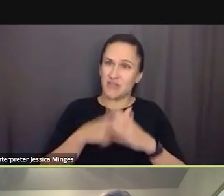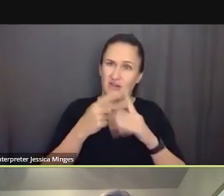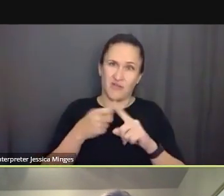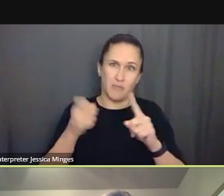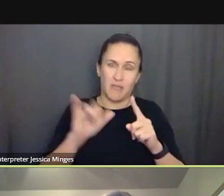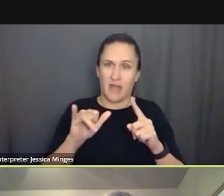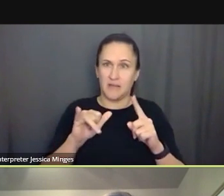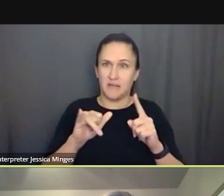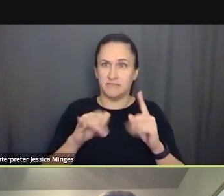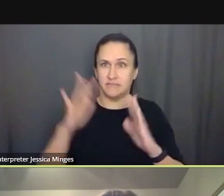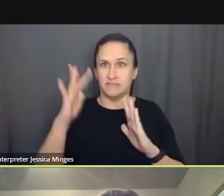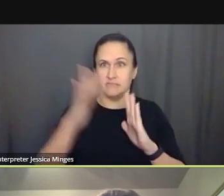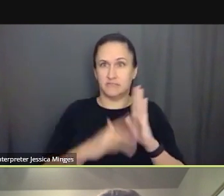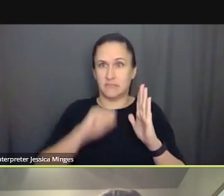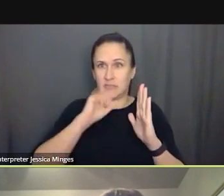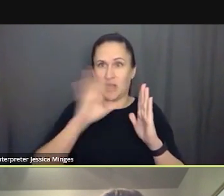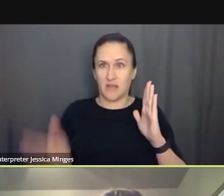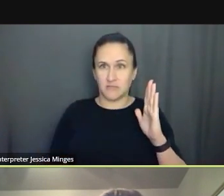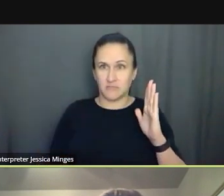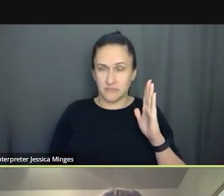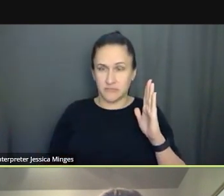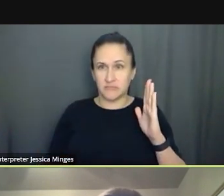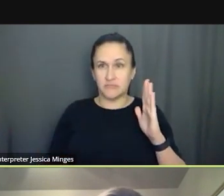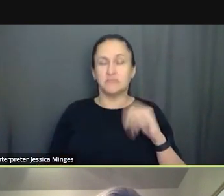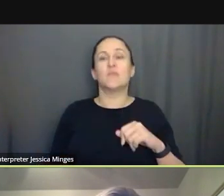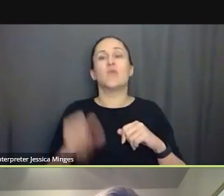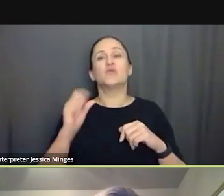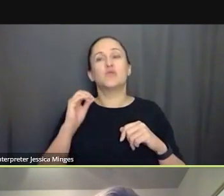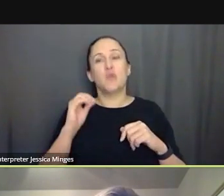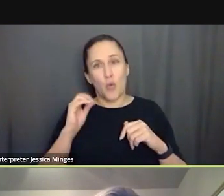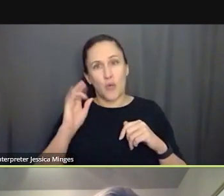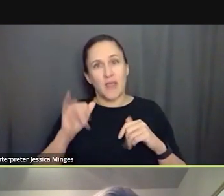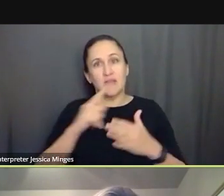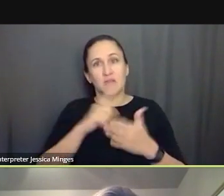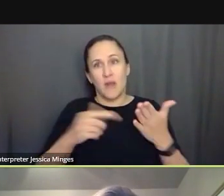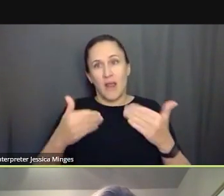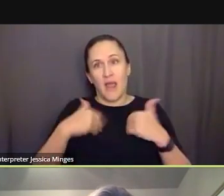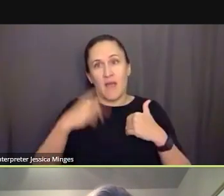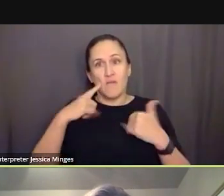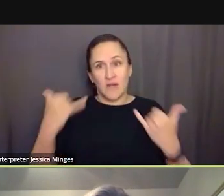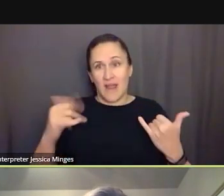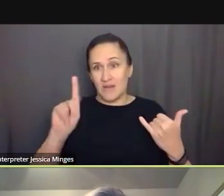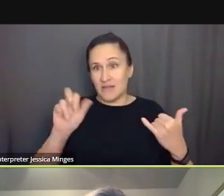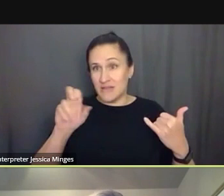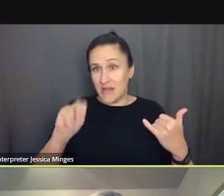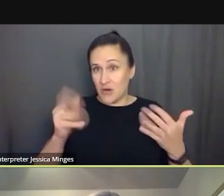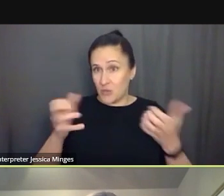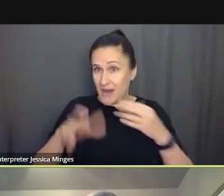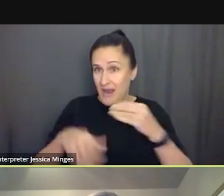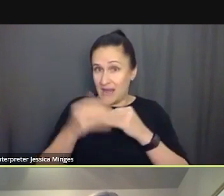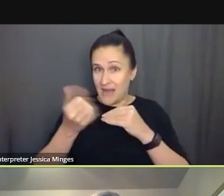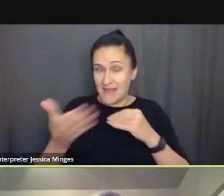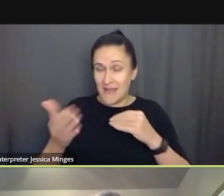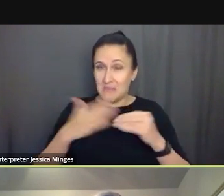just blank slate. So that's what I have for now. Karen, do you have anything to add? My